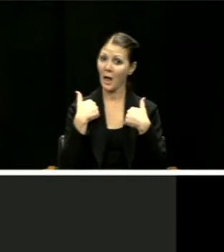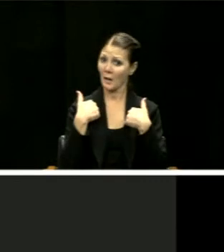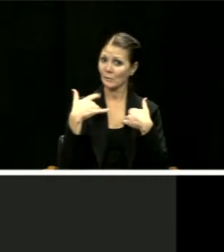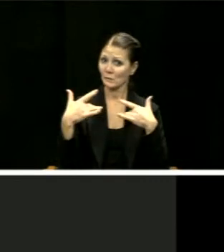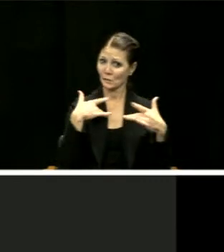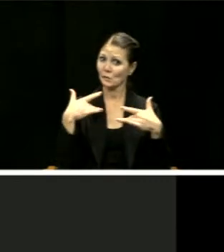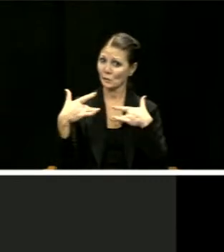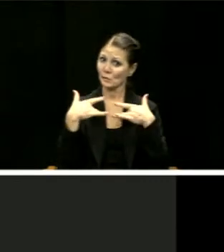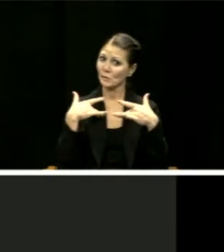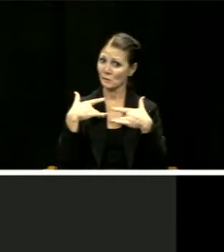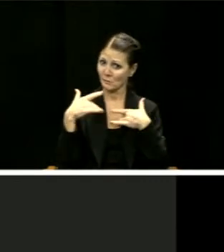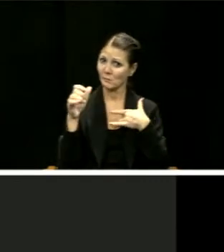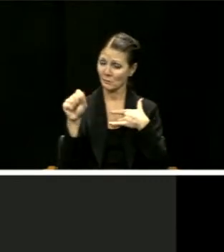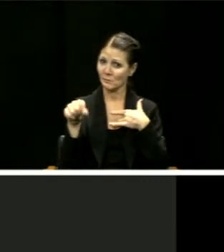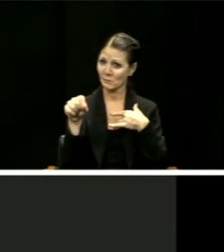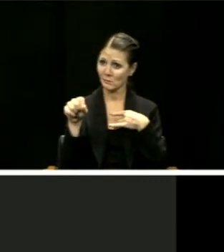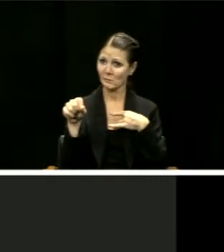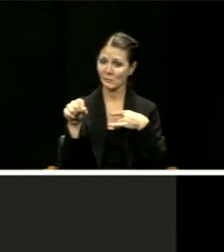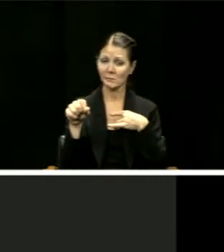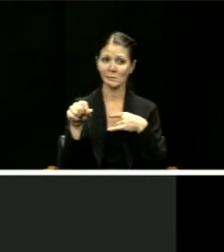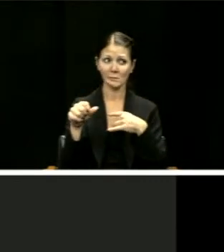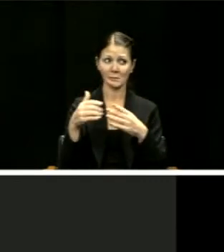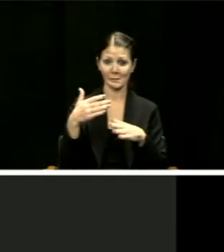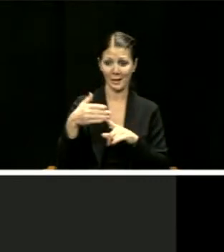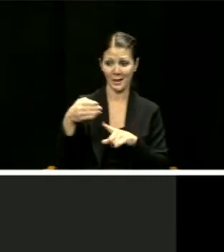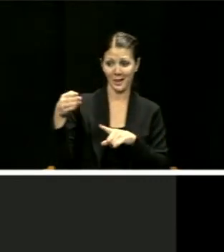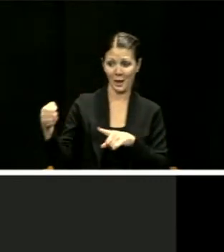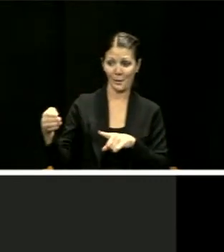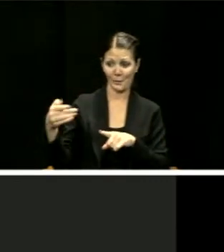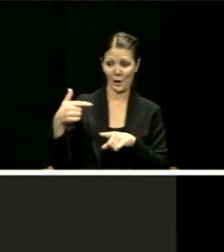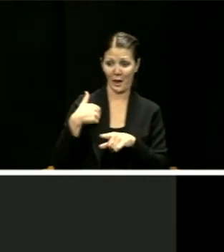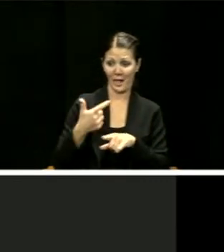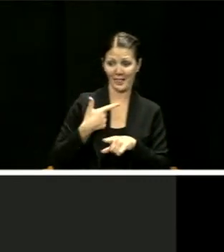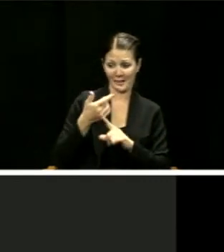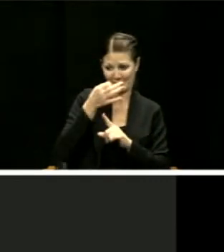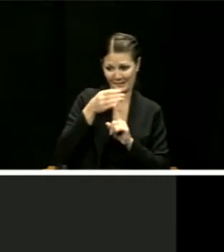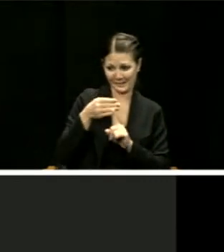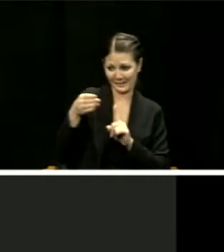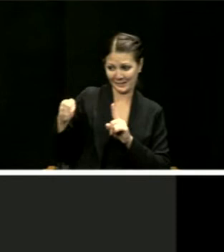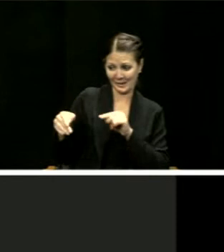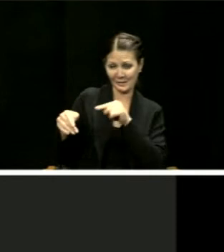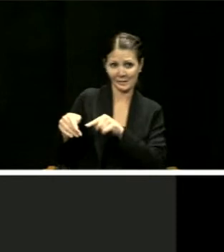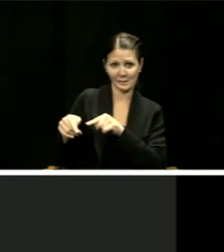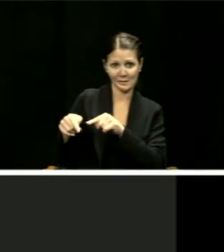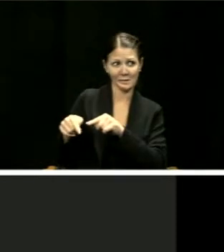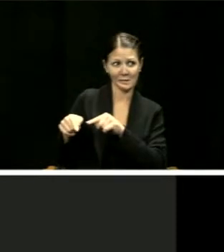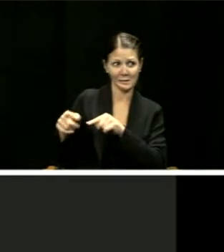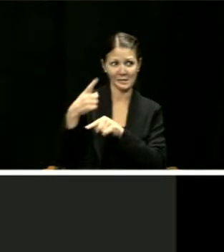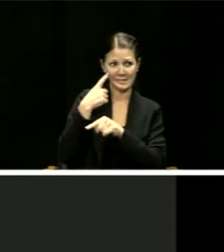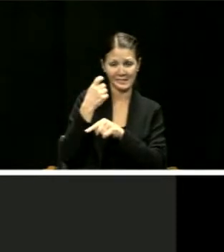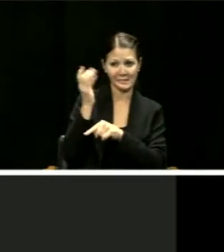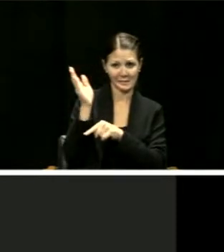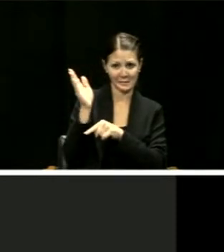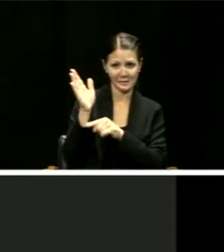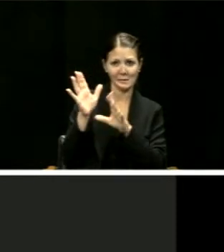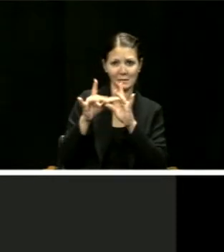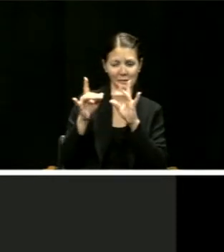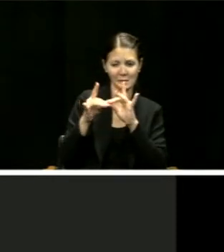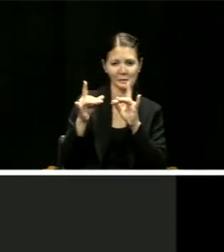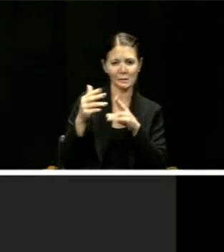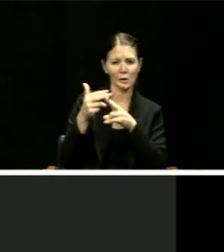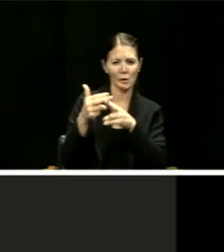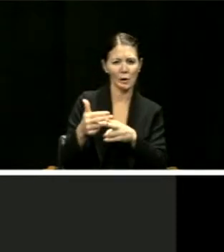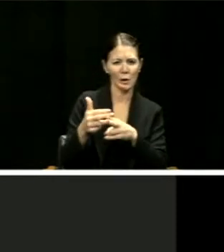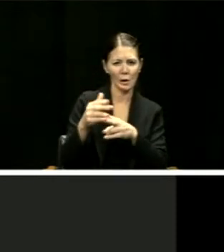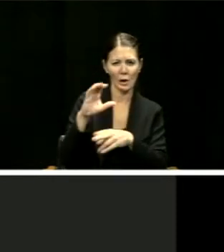concerns. Again, my neighbor who I live directly next to, he spoke regarding, I guess you call it